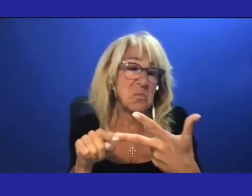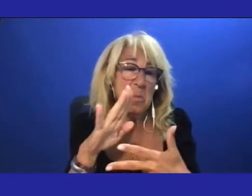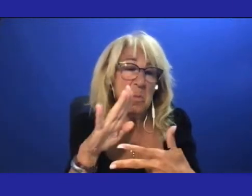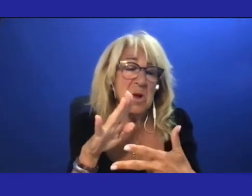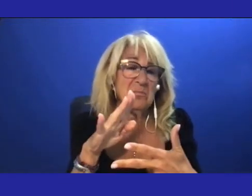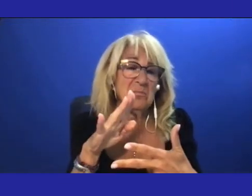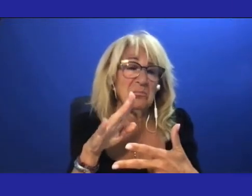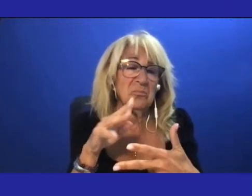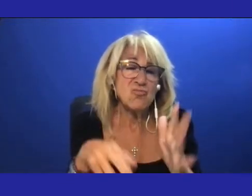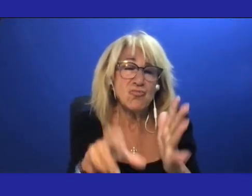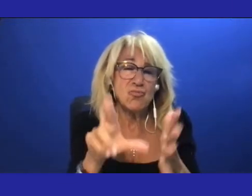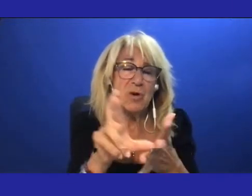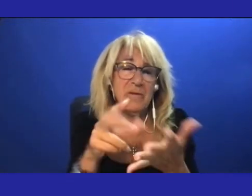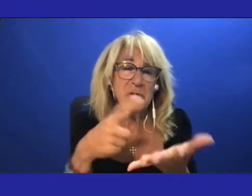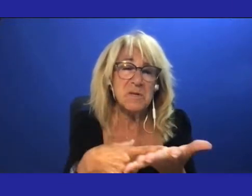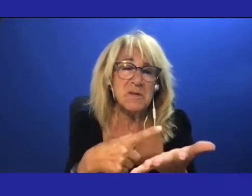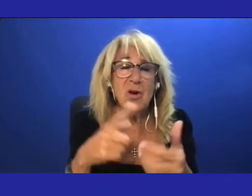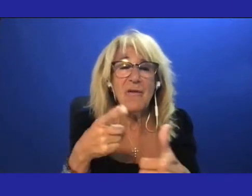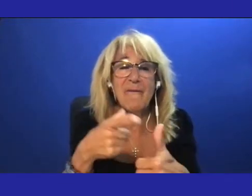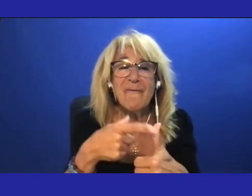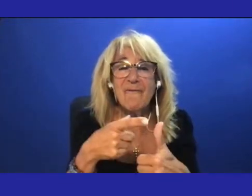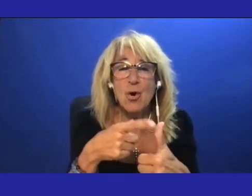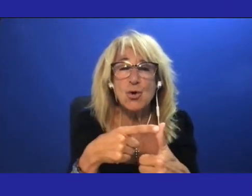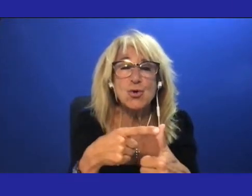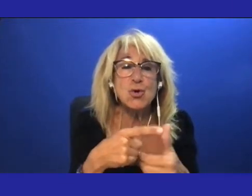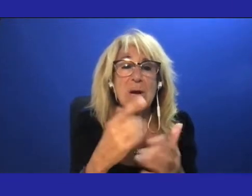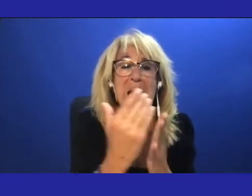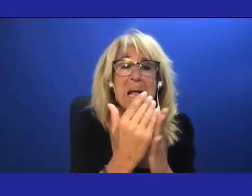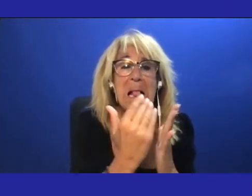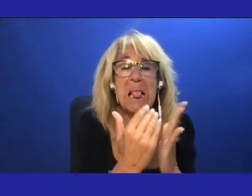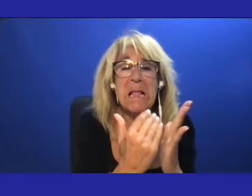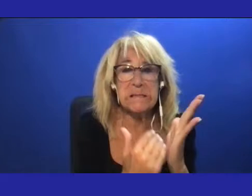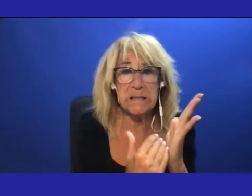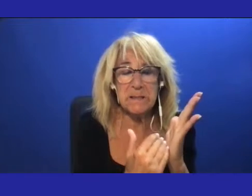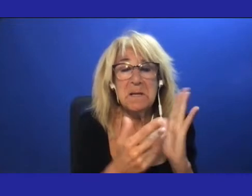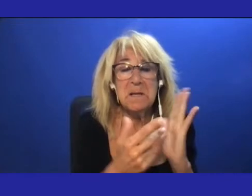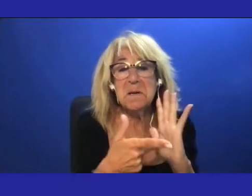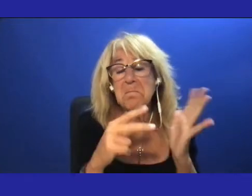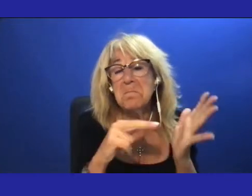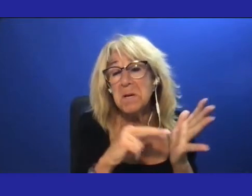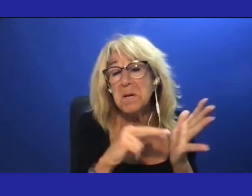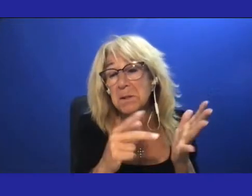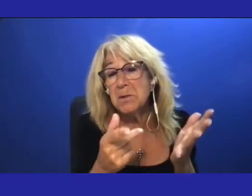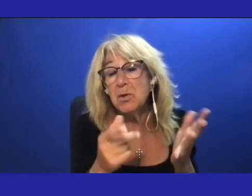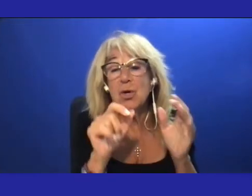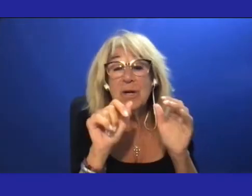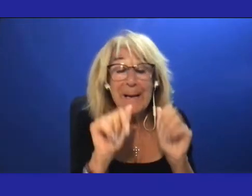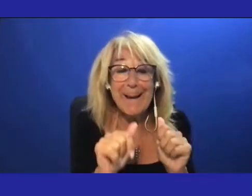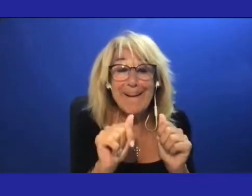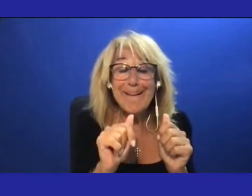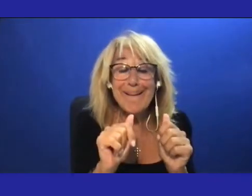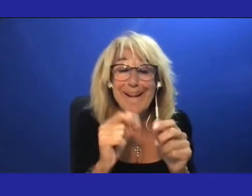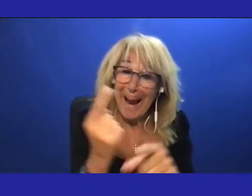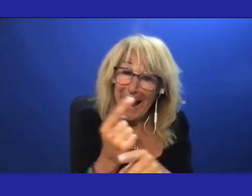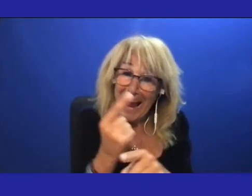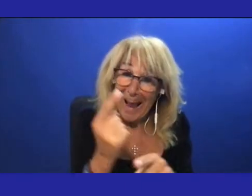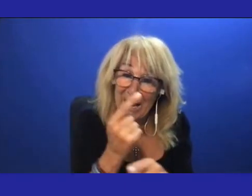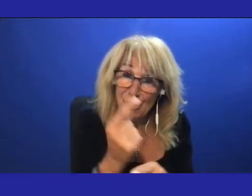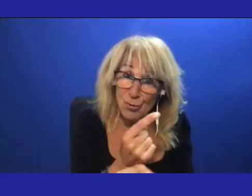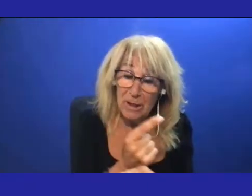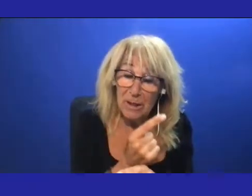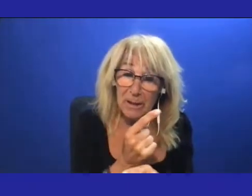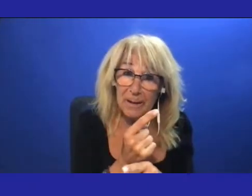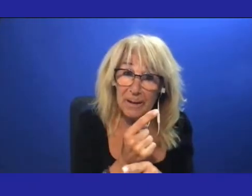there. The first being listings, which is really just us being able to accurately reflect all of our